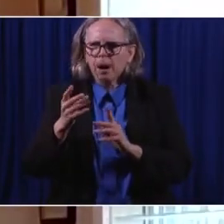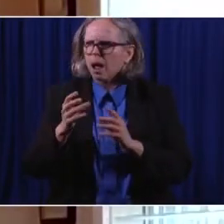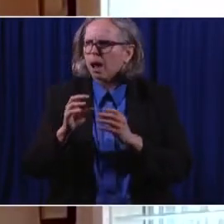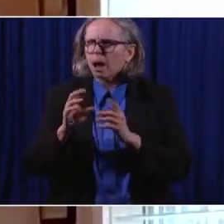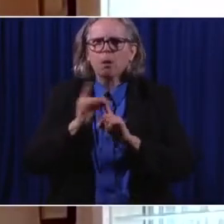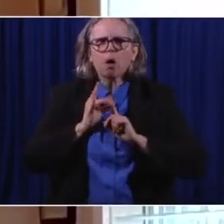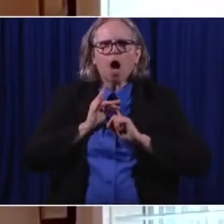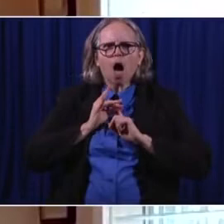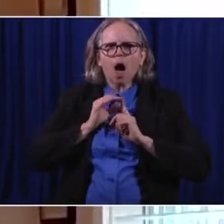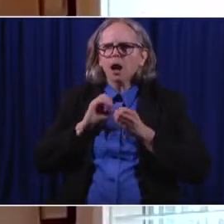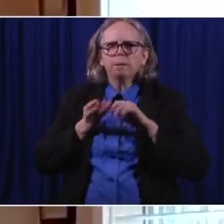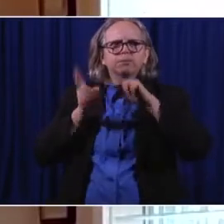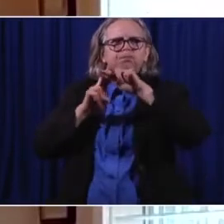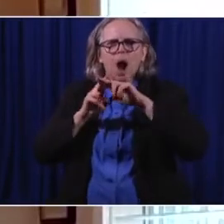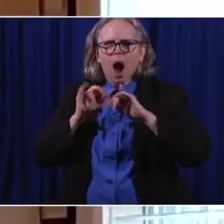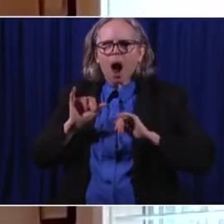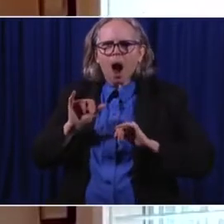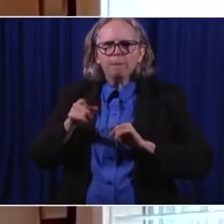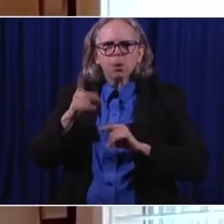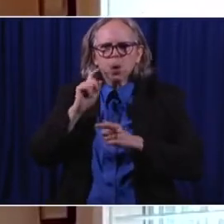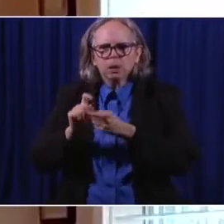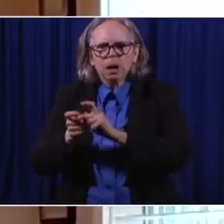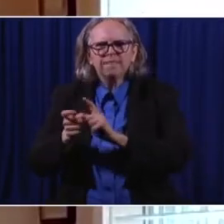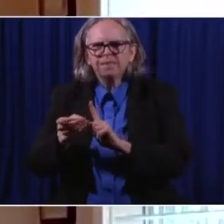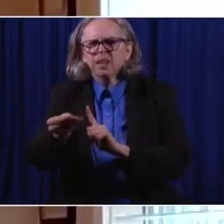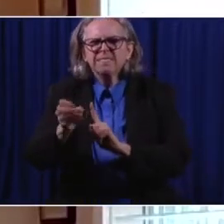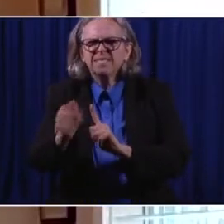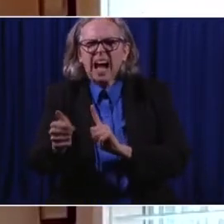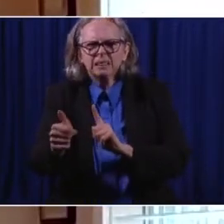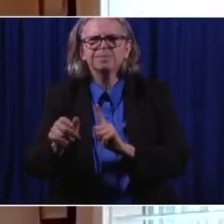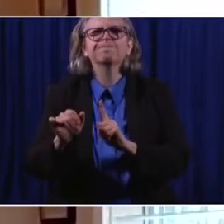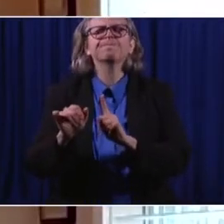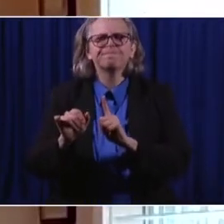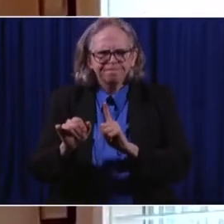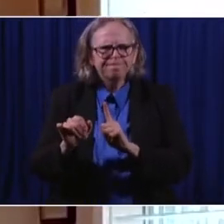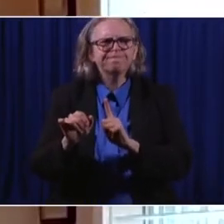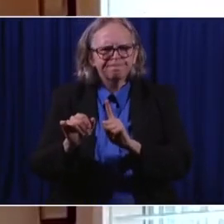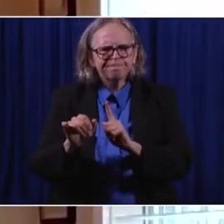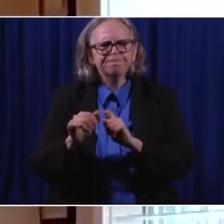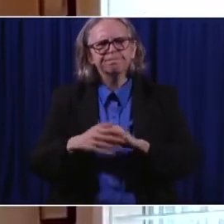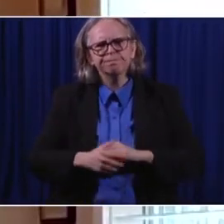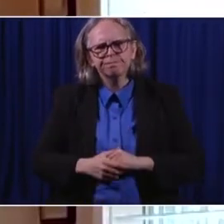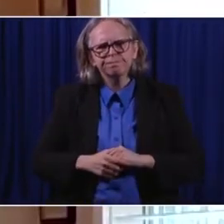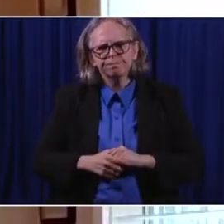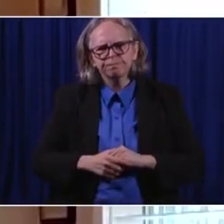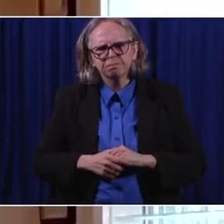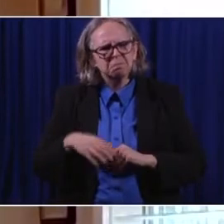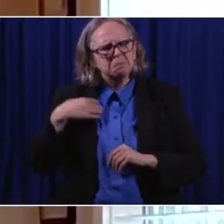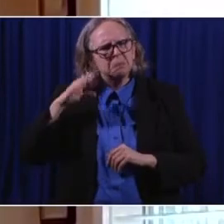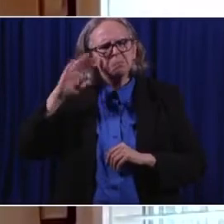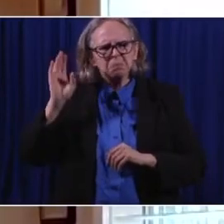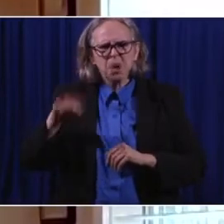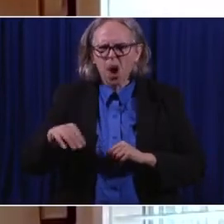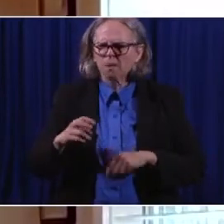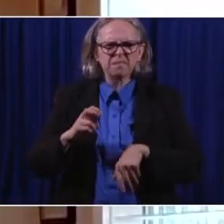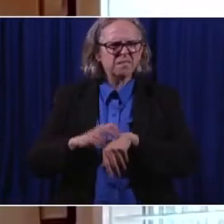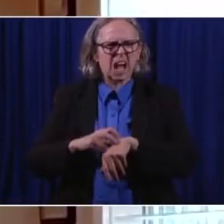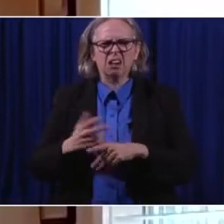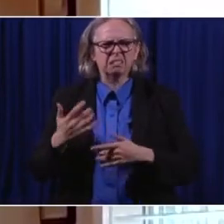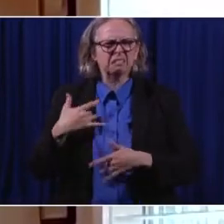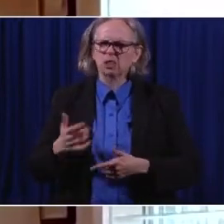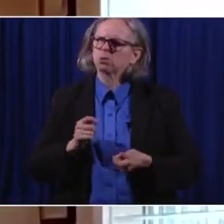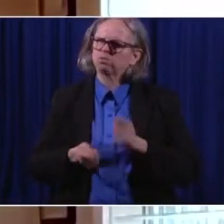months. But that having been said, we should anticipate that not only are we going to see the mutations that are